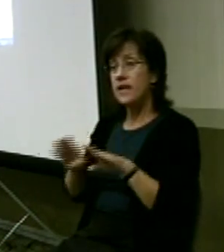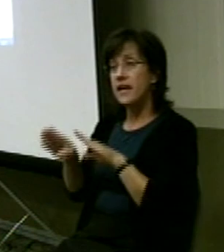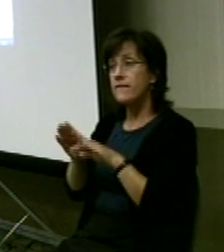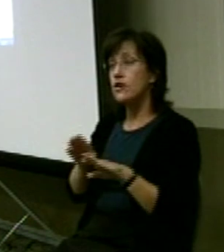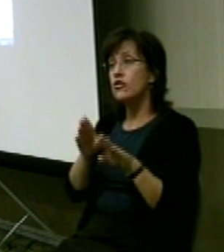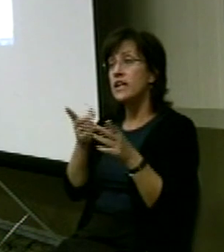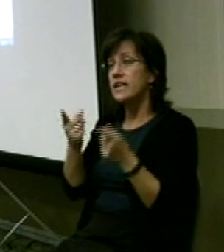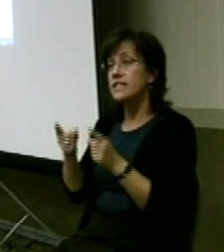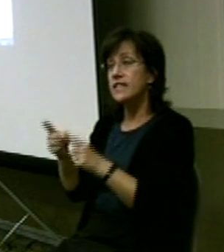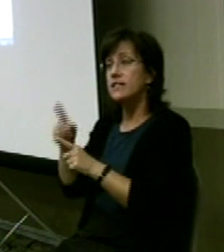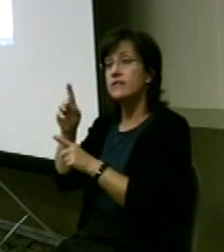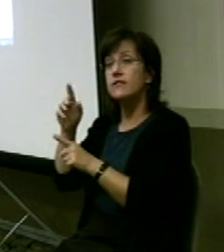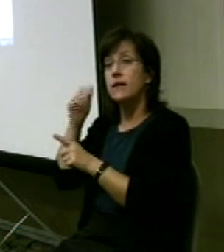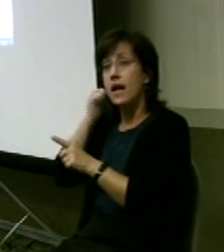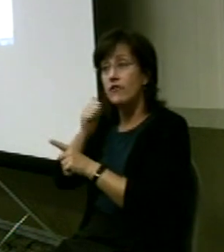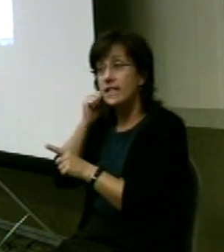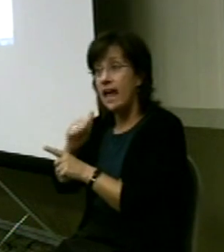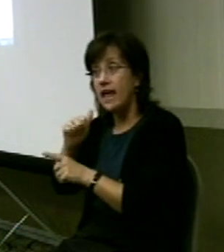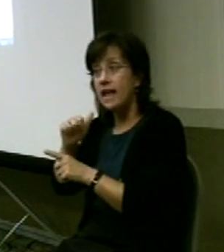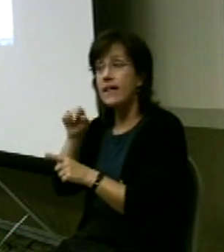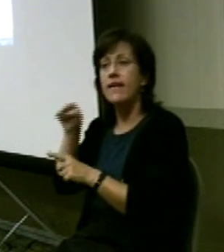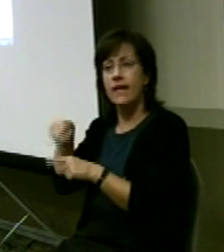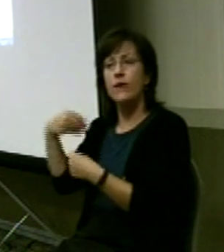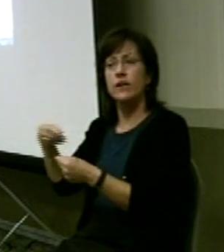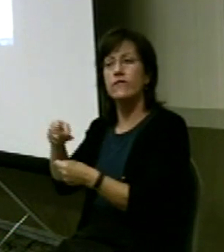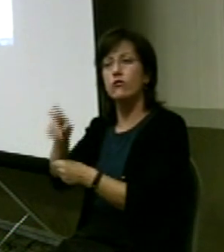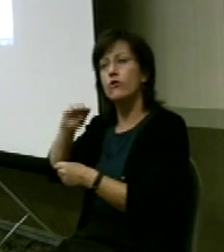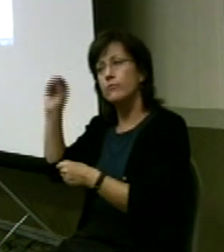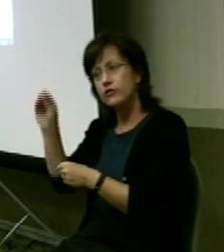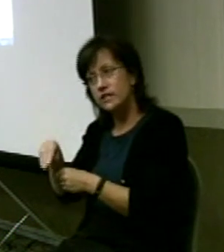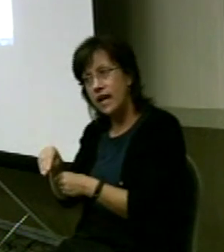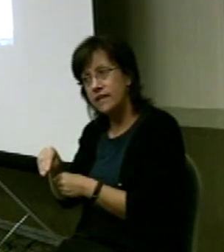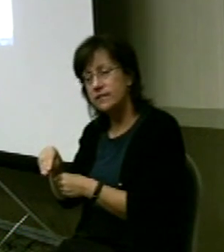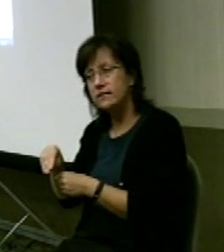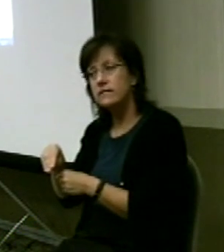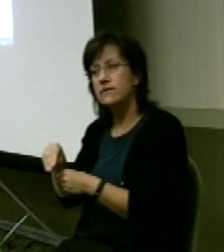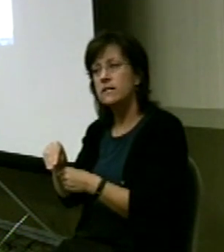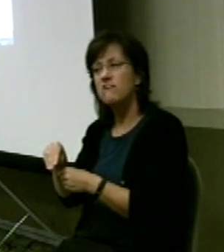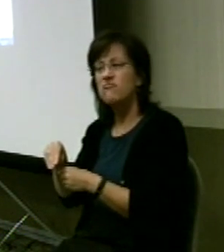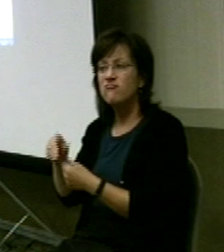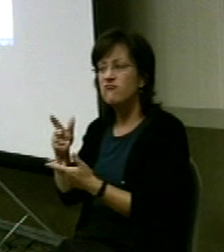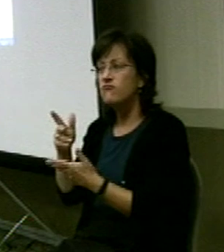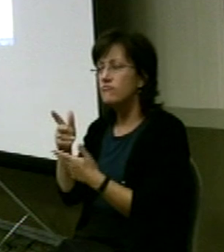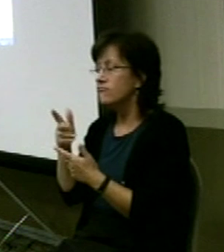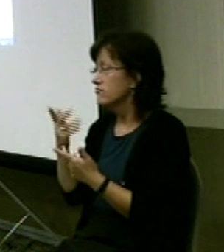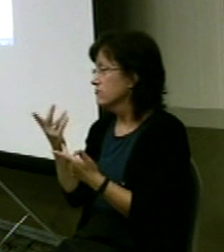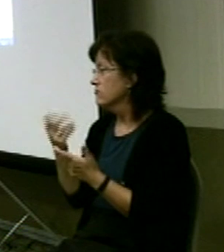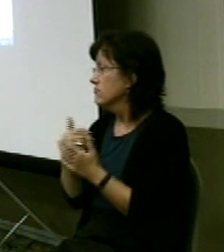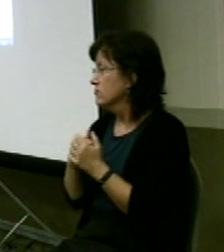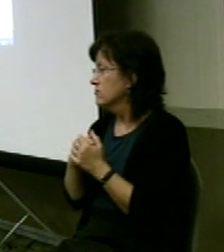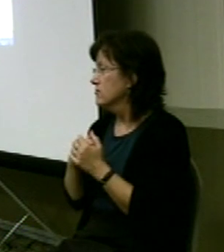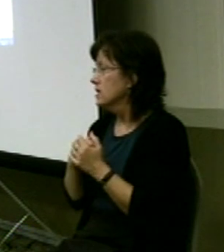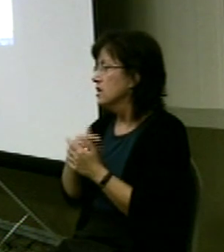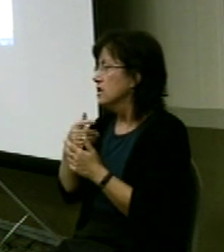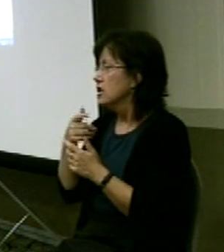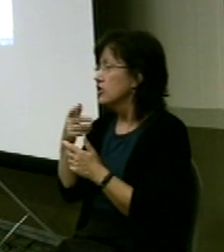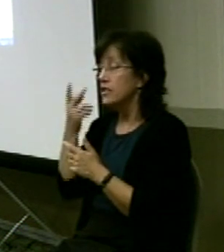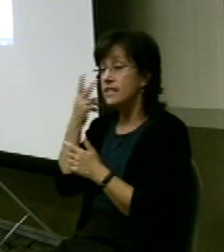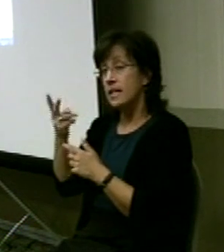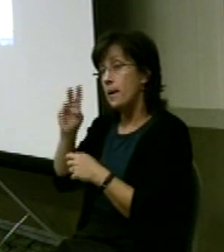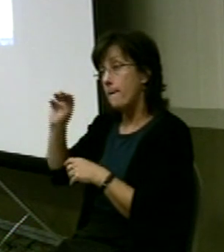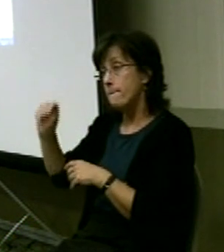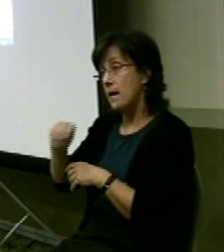many incidents by day, and it gives you a percent, which is easier to understand than just totals. So you see